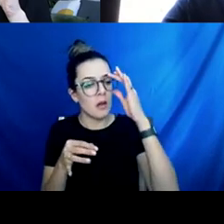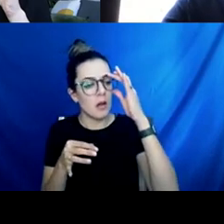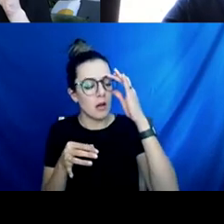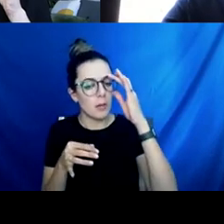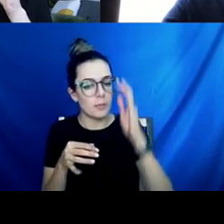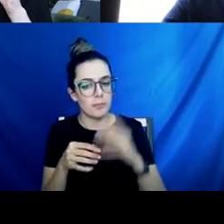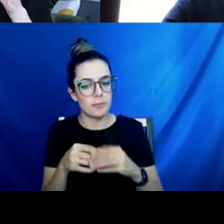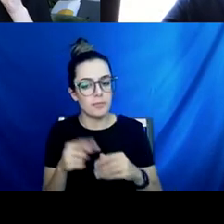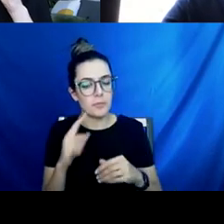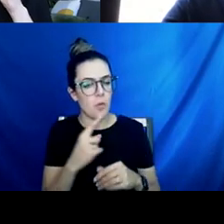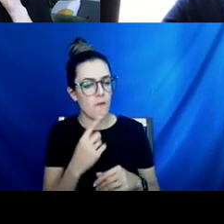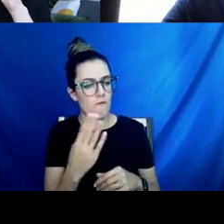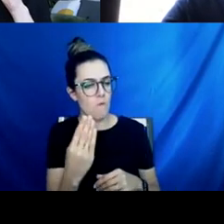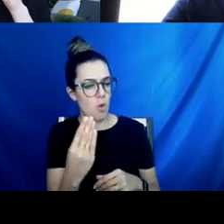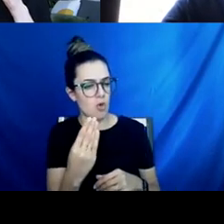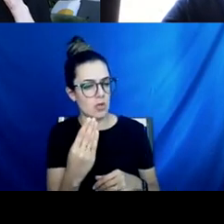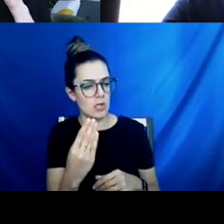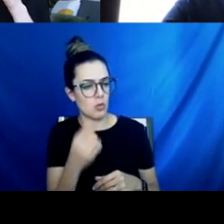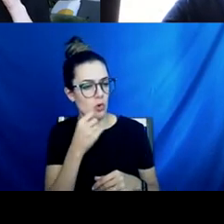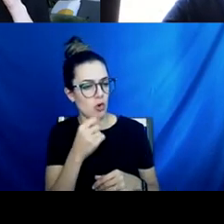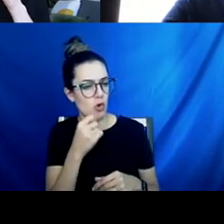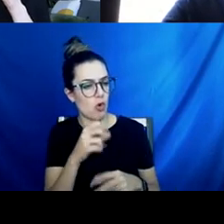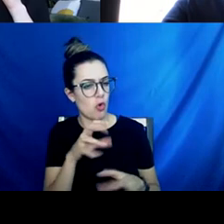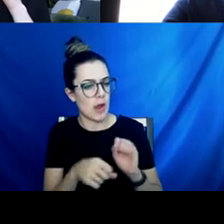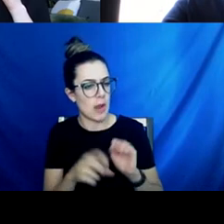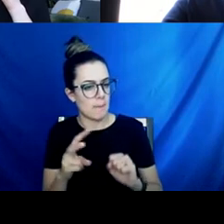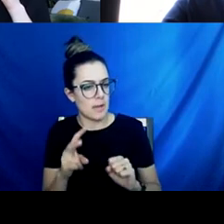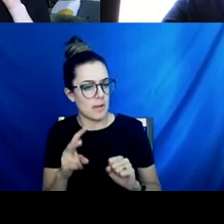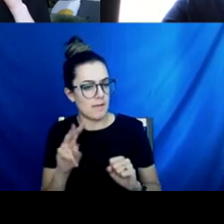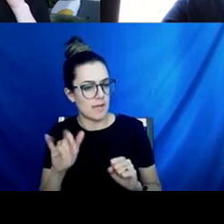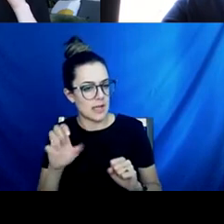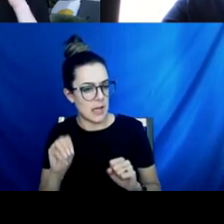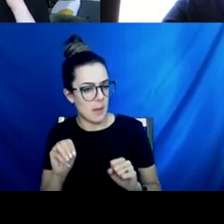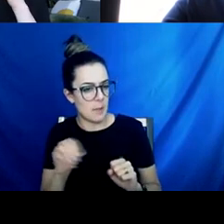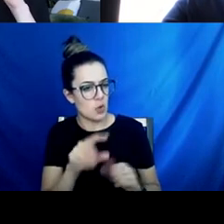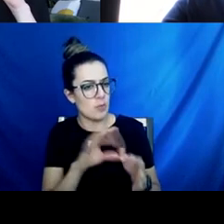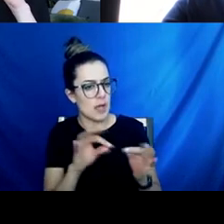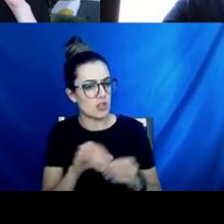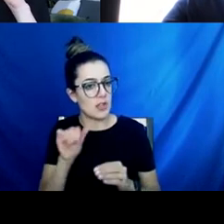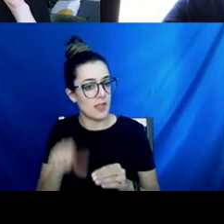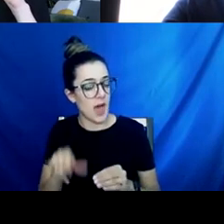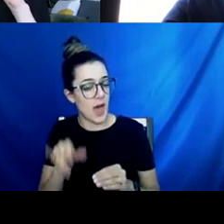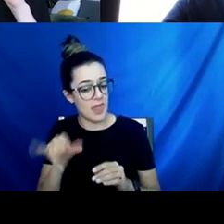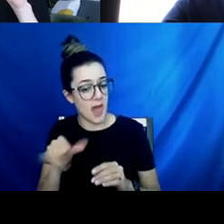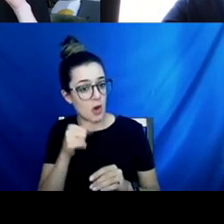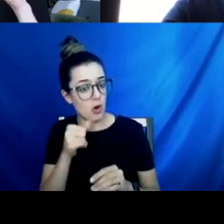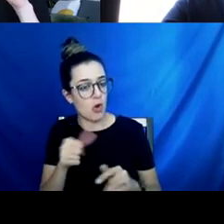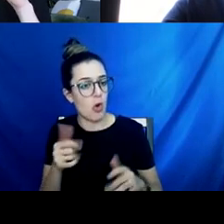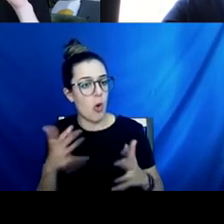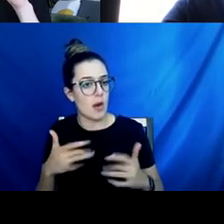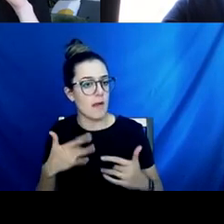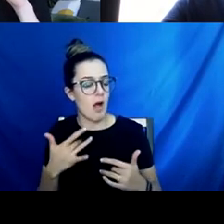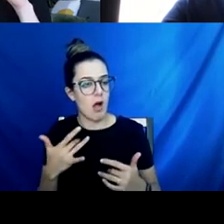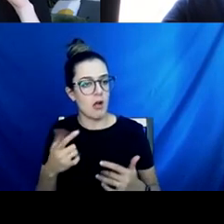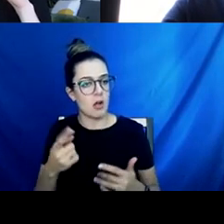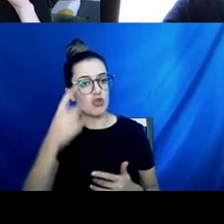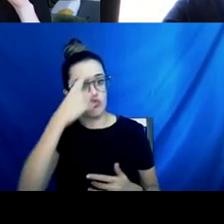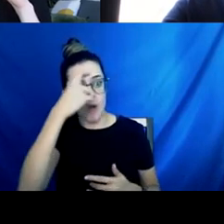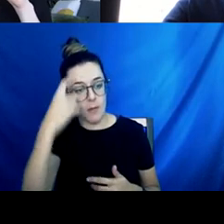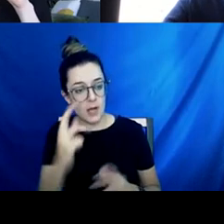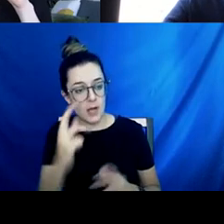me. I do not have a magic answer to that question at all. I'm curious what the student thinks. I